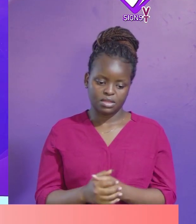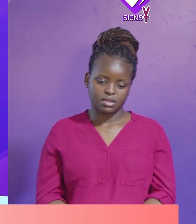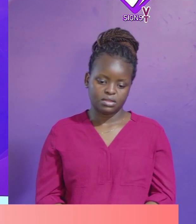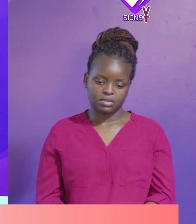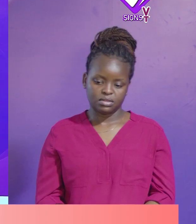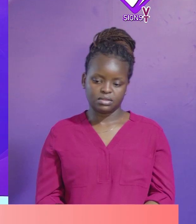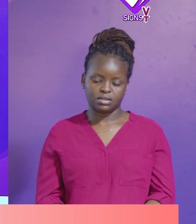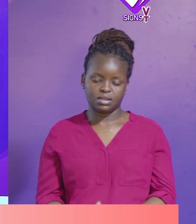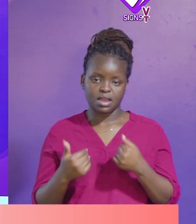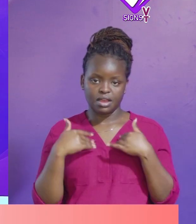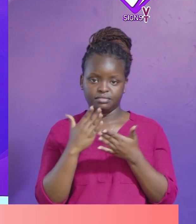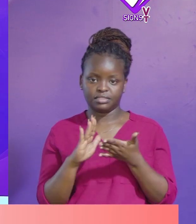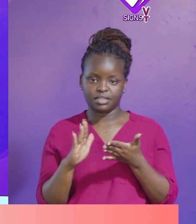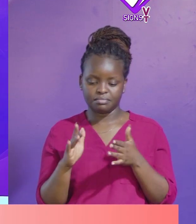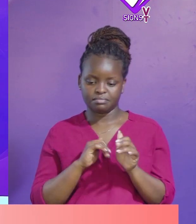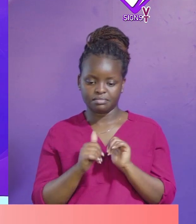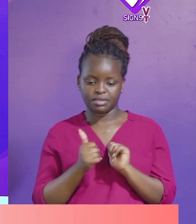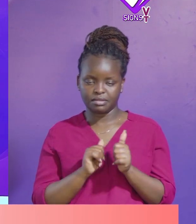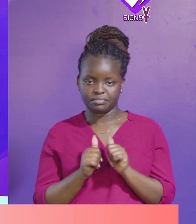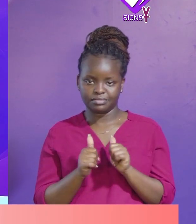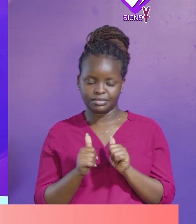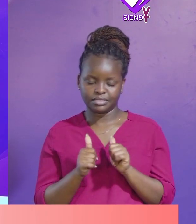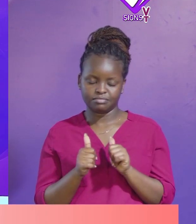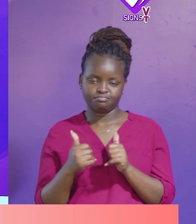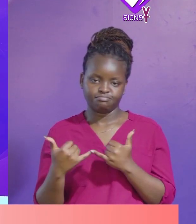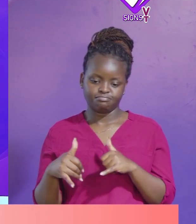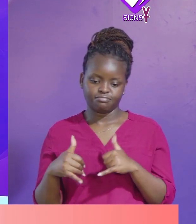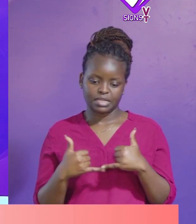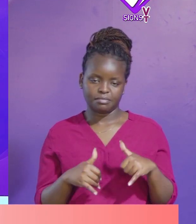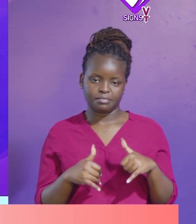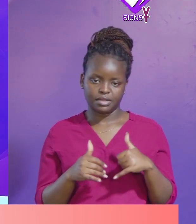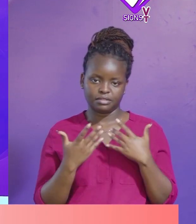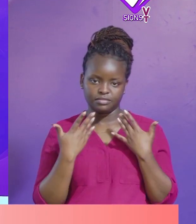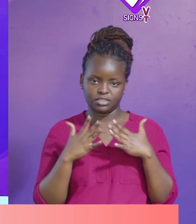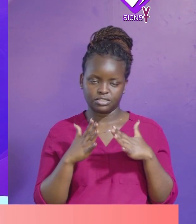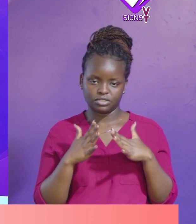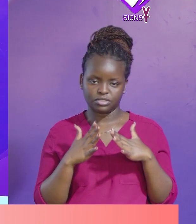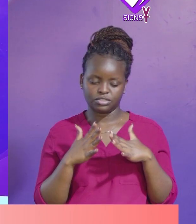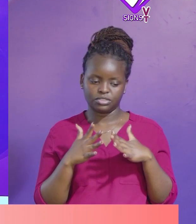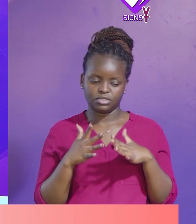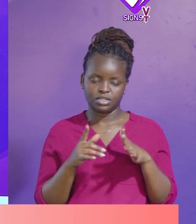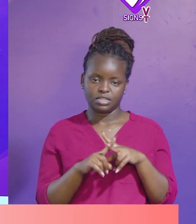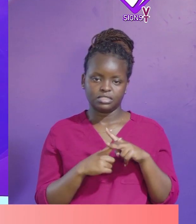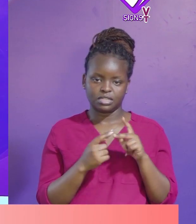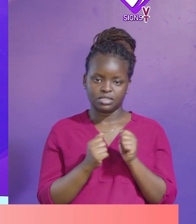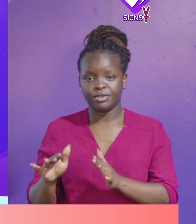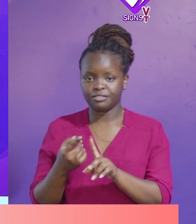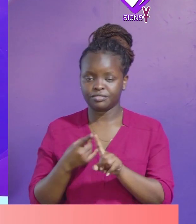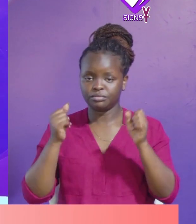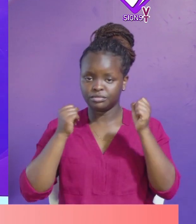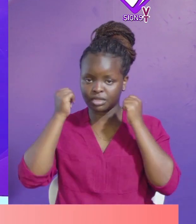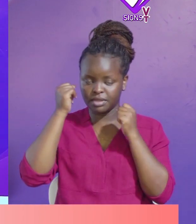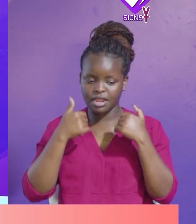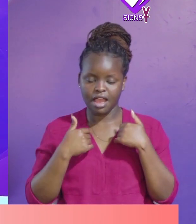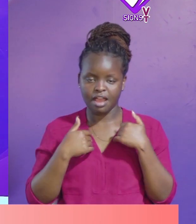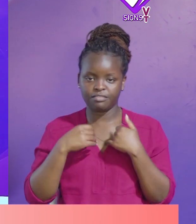there are some games that are played. Of course, let's start with that one of Shabana FC versus Bomet. See, we